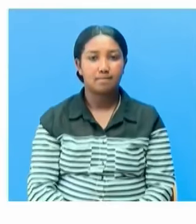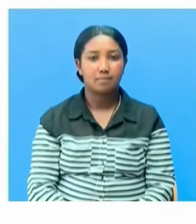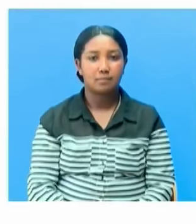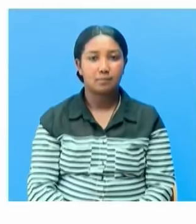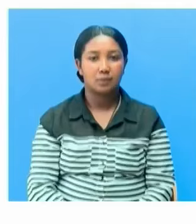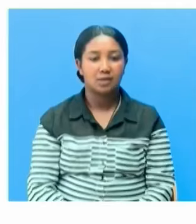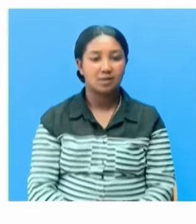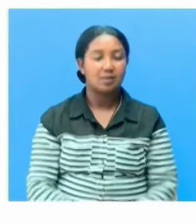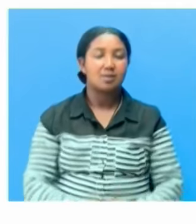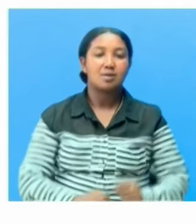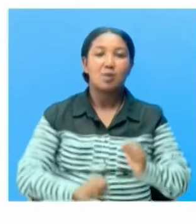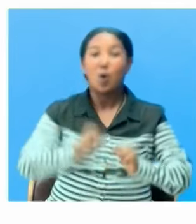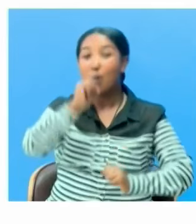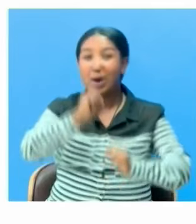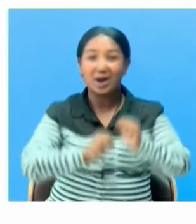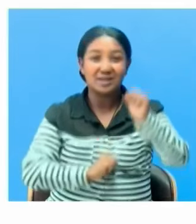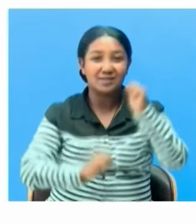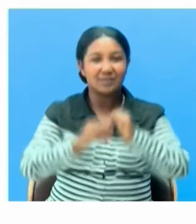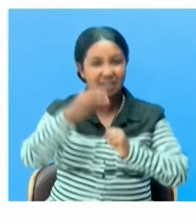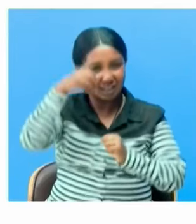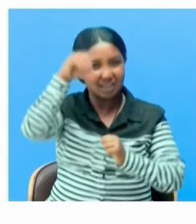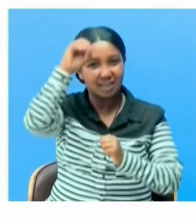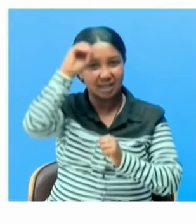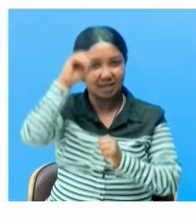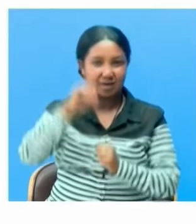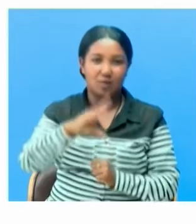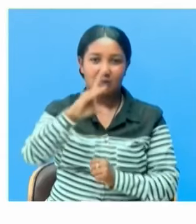Degrees of comparison.